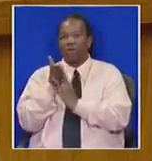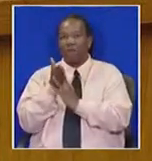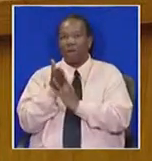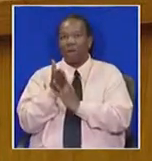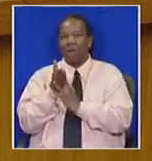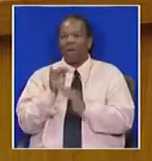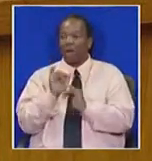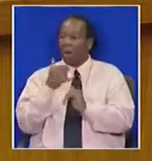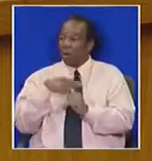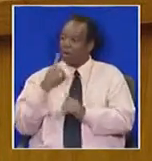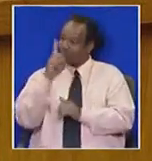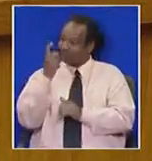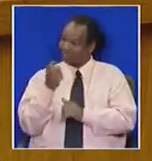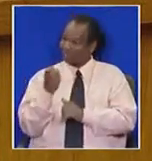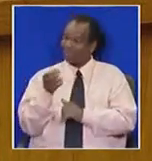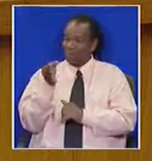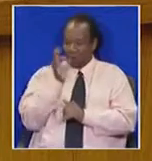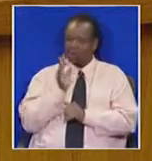to answer these questions.